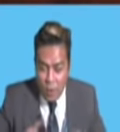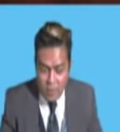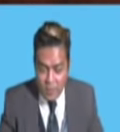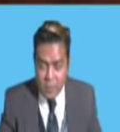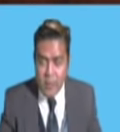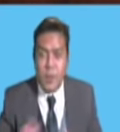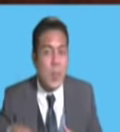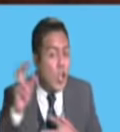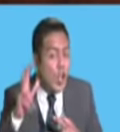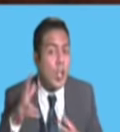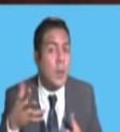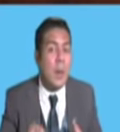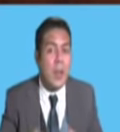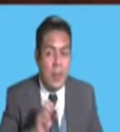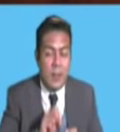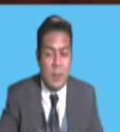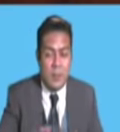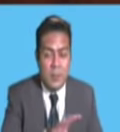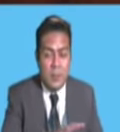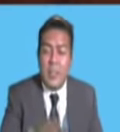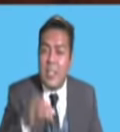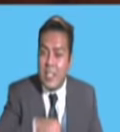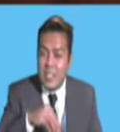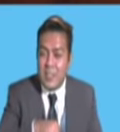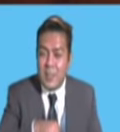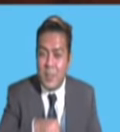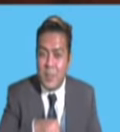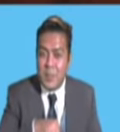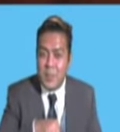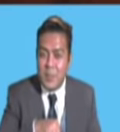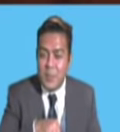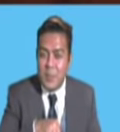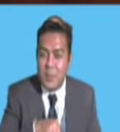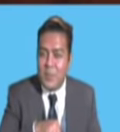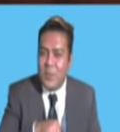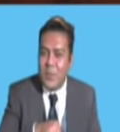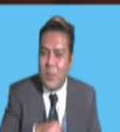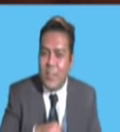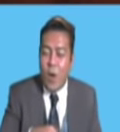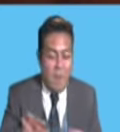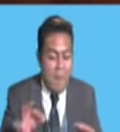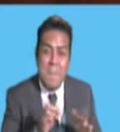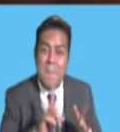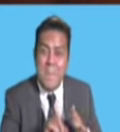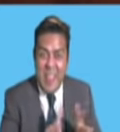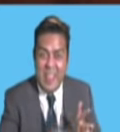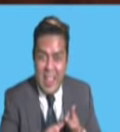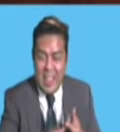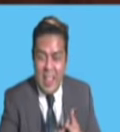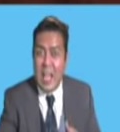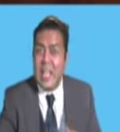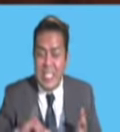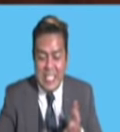to be heard by the Commission on this approach. Each position within the Tokay social structure of Mbete, Sauturanga, and